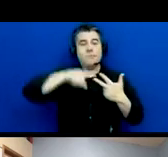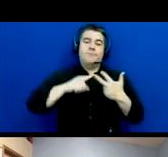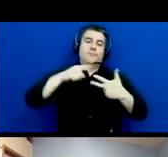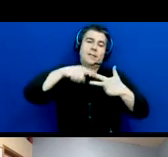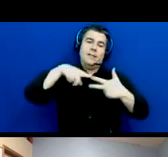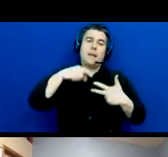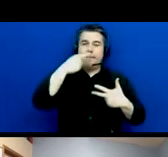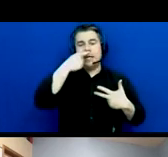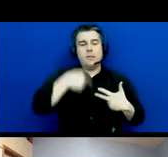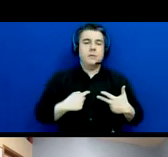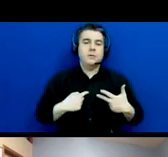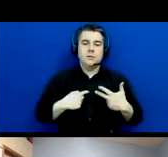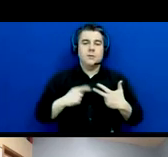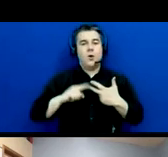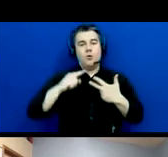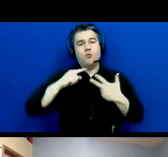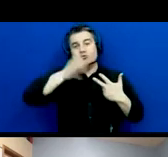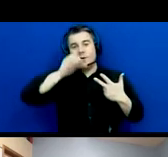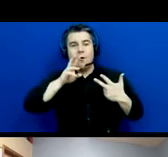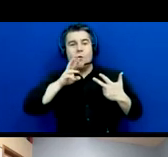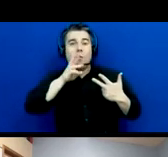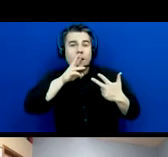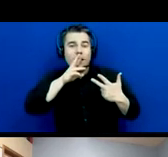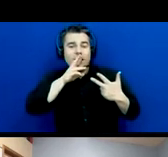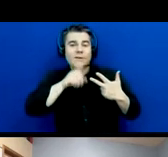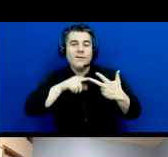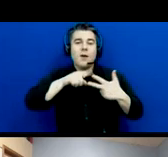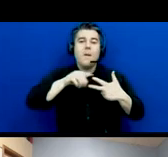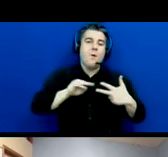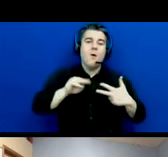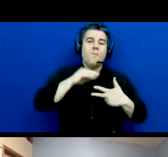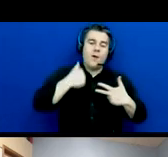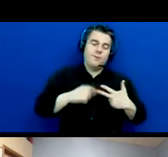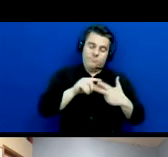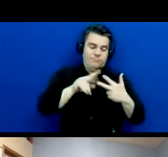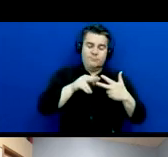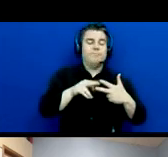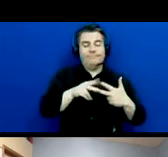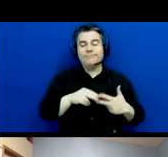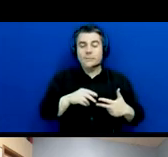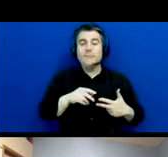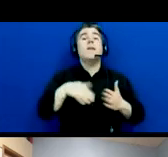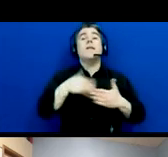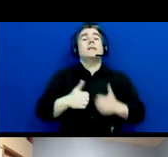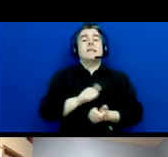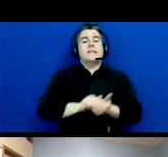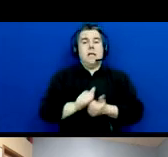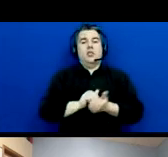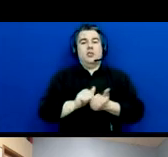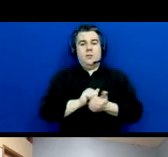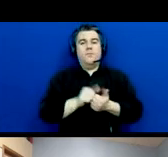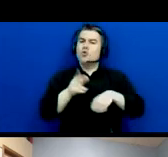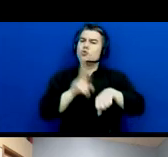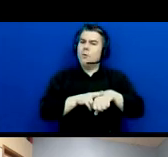water and move your body. Okay, the next tip is digestion. It is normal and healthy to go